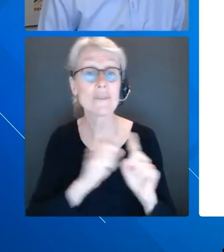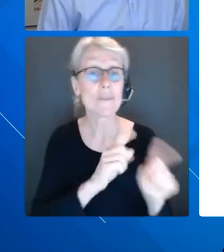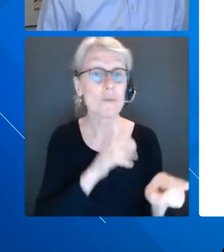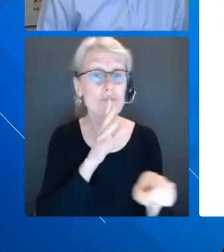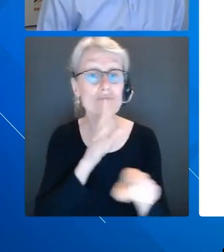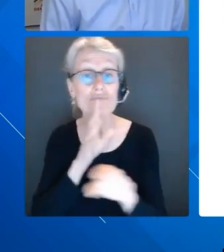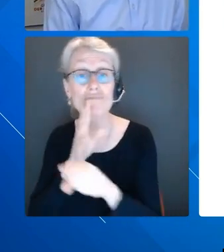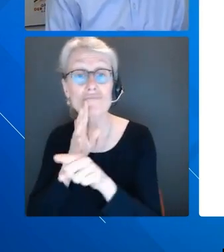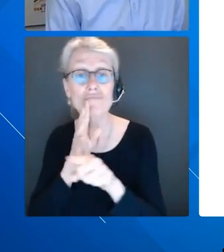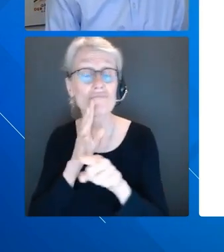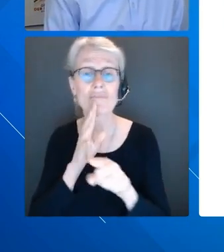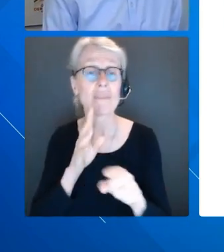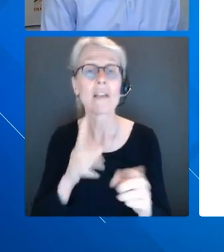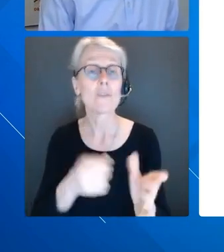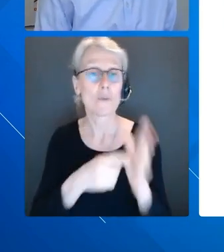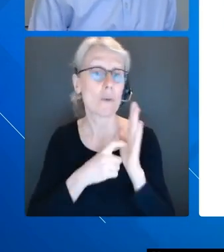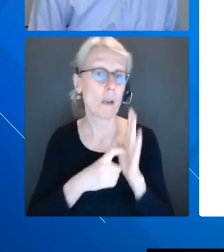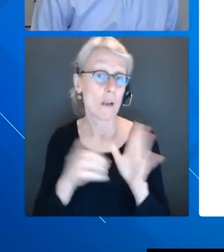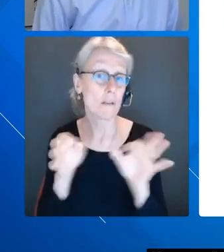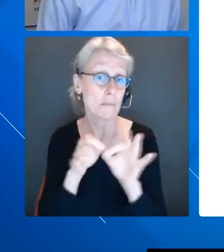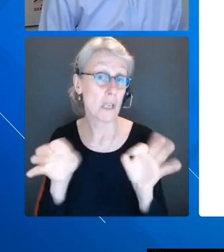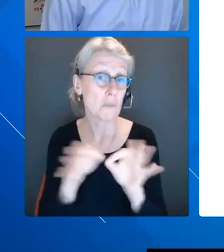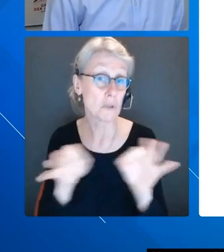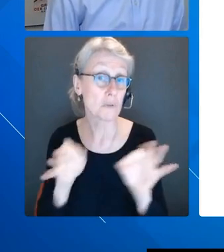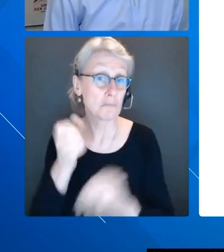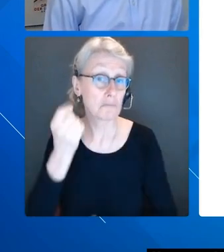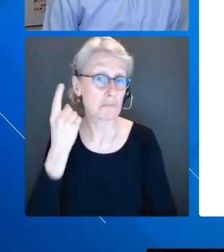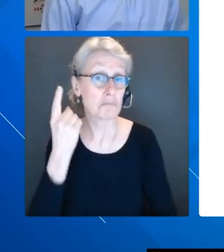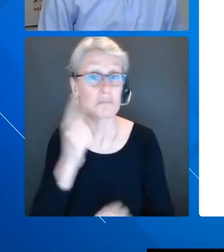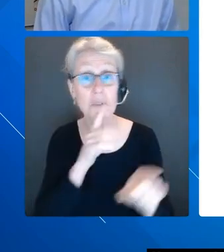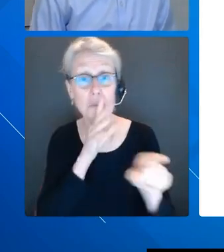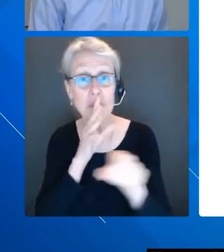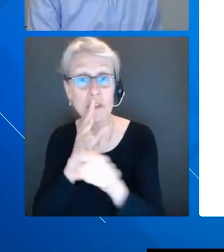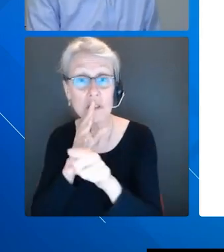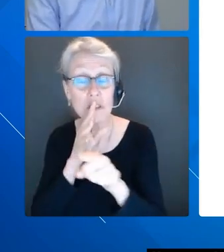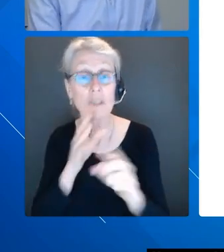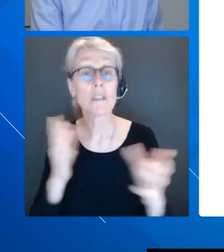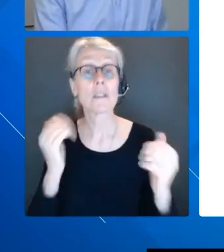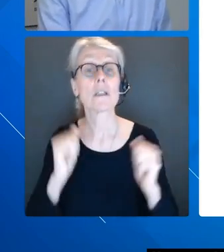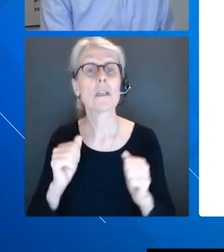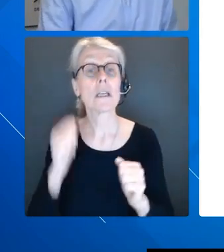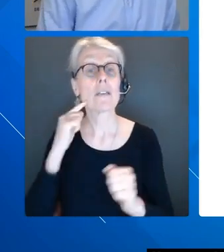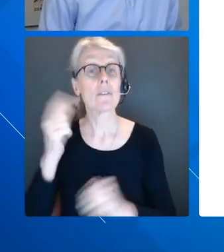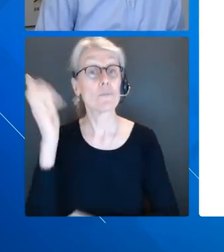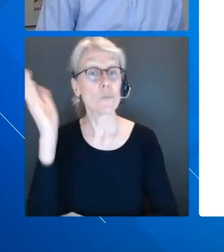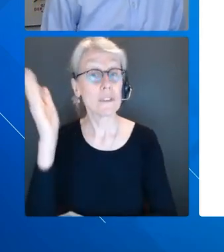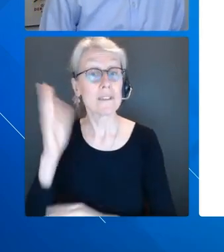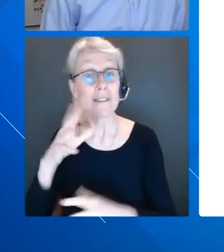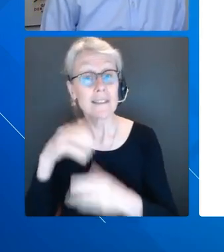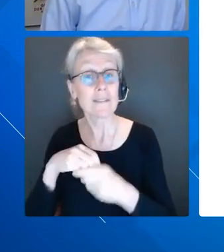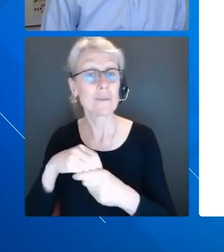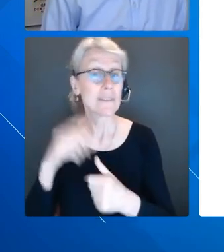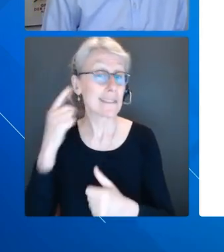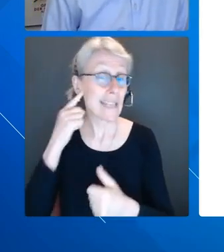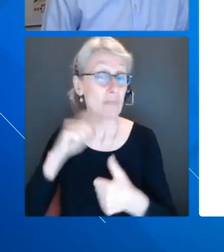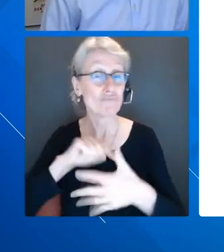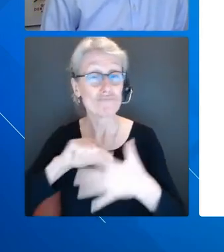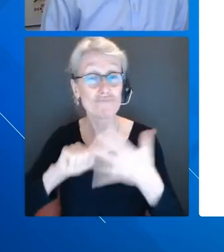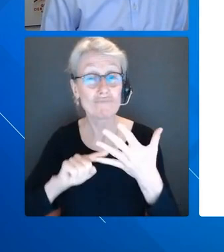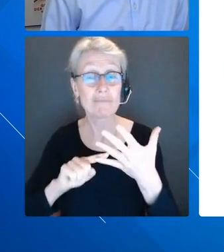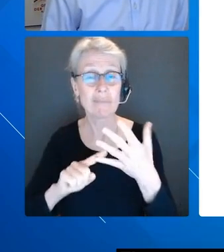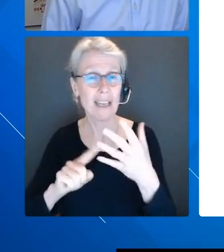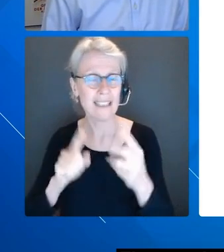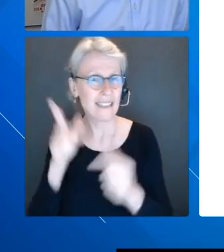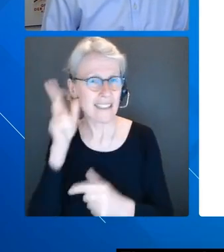to understand spoken word. I'm unable to hear relevant sounds in multimedia presentations. You must include sound effects